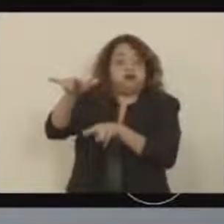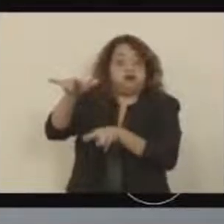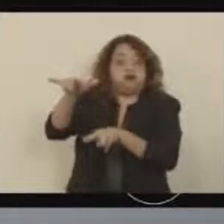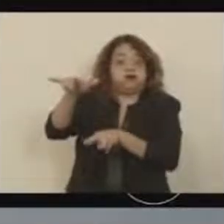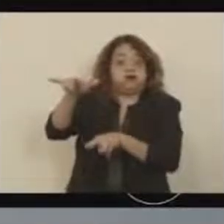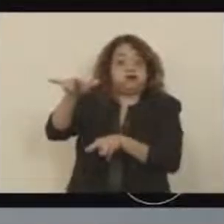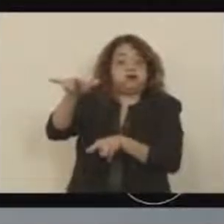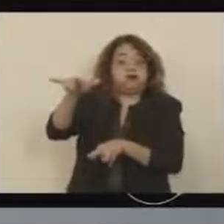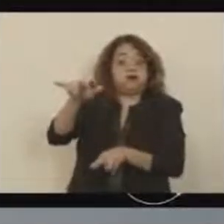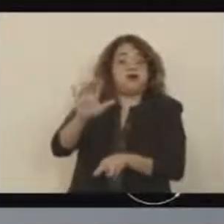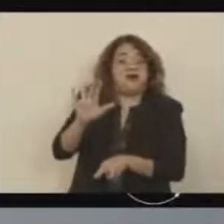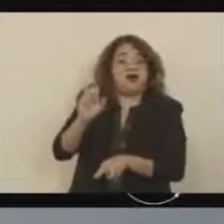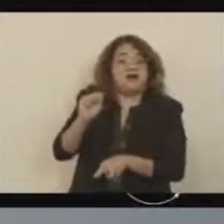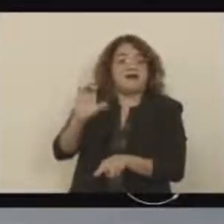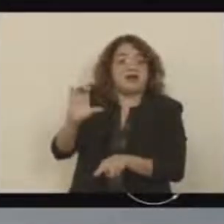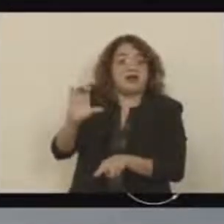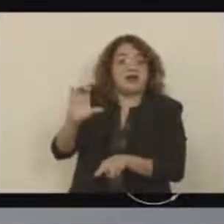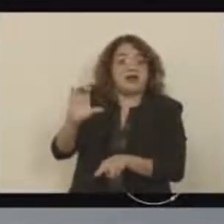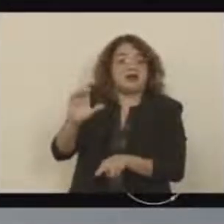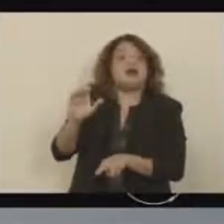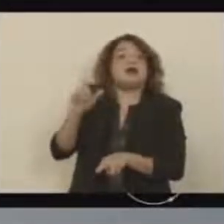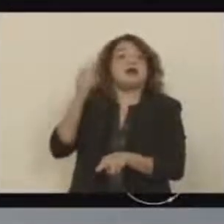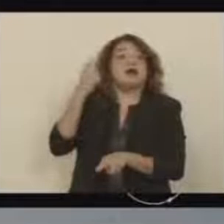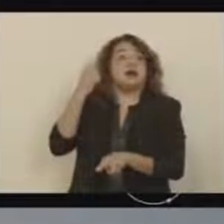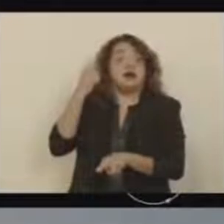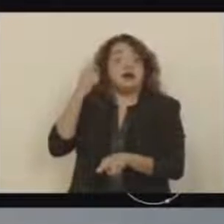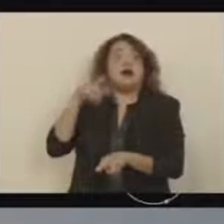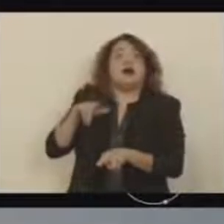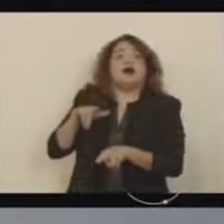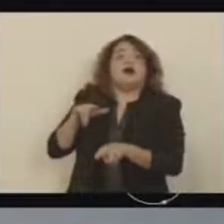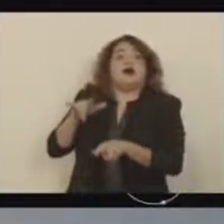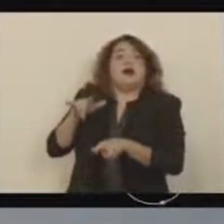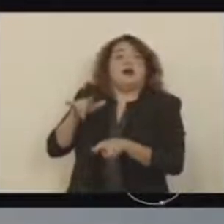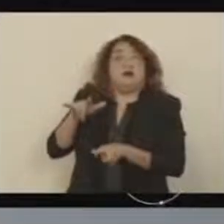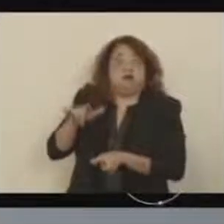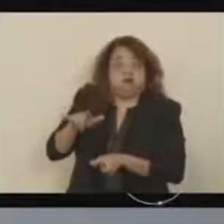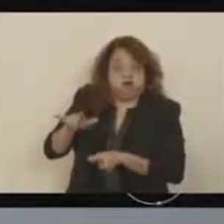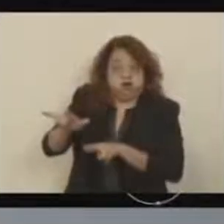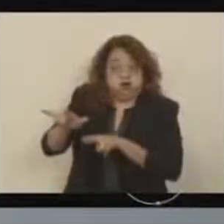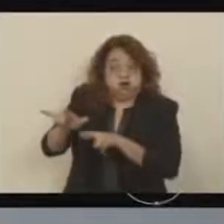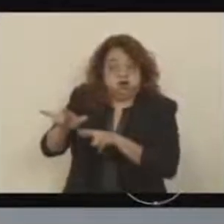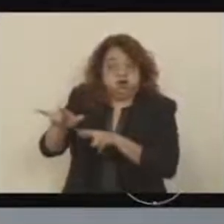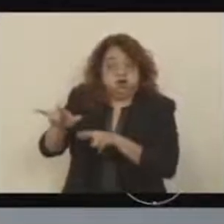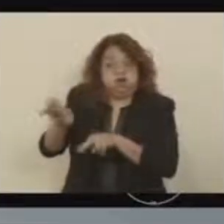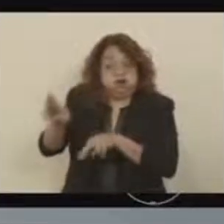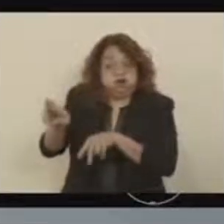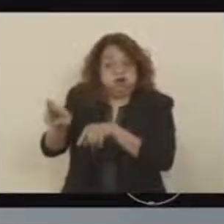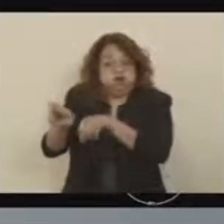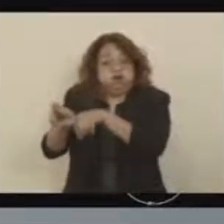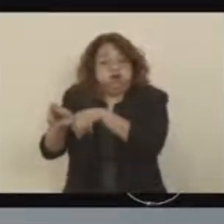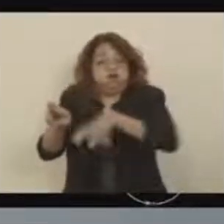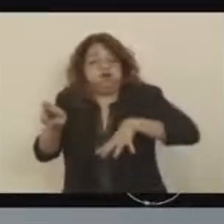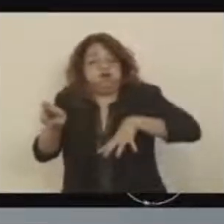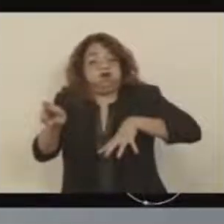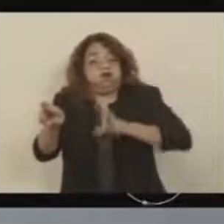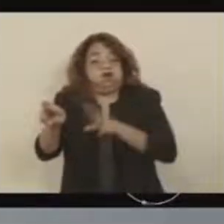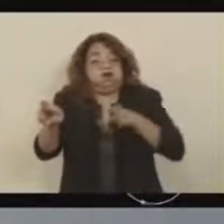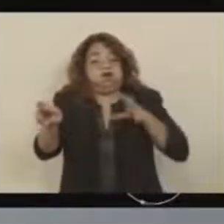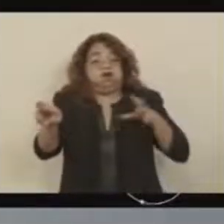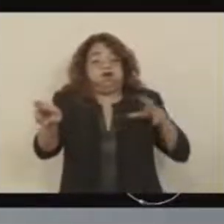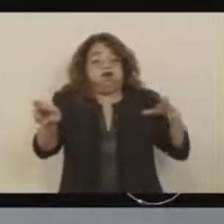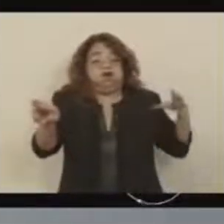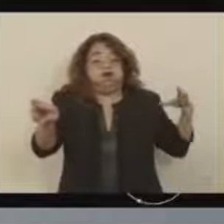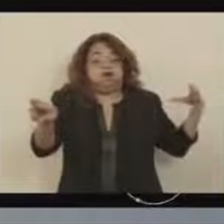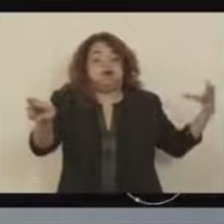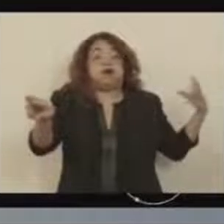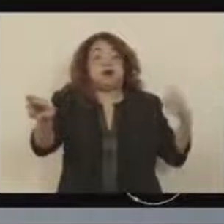3, starts up and accelerates the rocket through the upper atmosphere. Anyone who's watched a rocket launch before knows what happens next. The first stage will